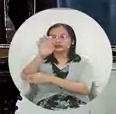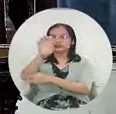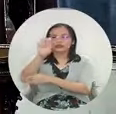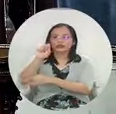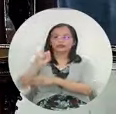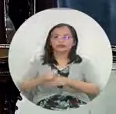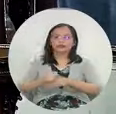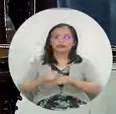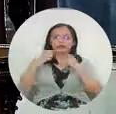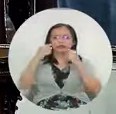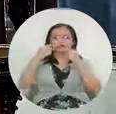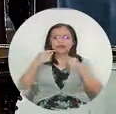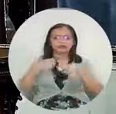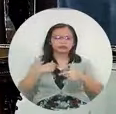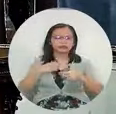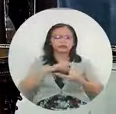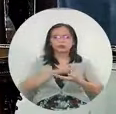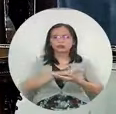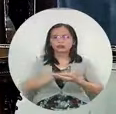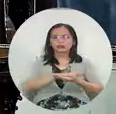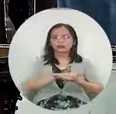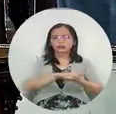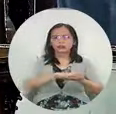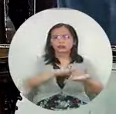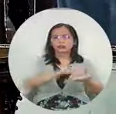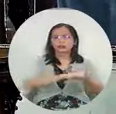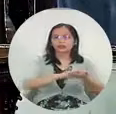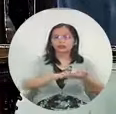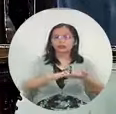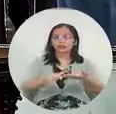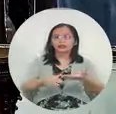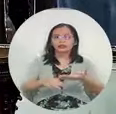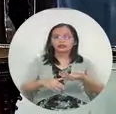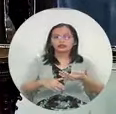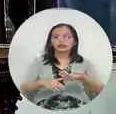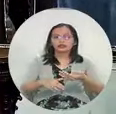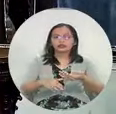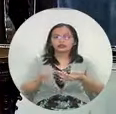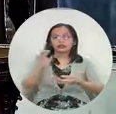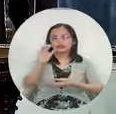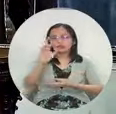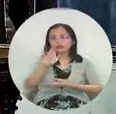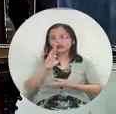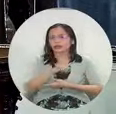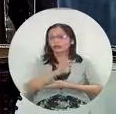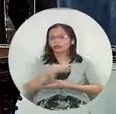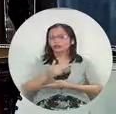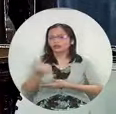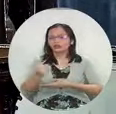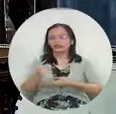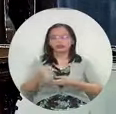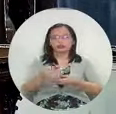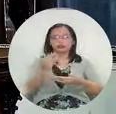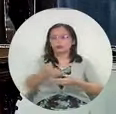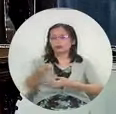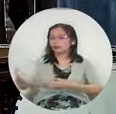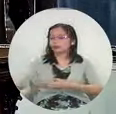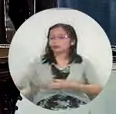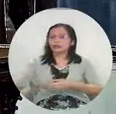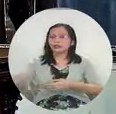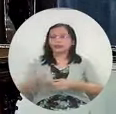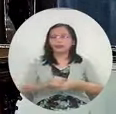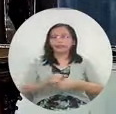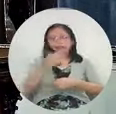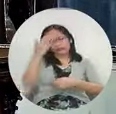the one cleaning the piano. I didn't know how to play the piano. I was the one getting the offering. I was the one, he said, I was the